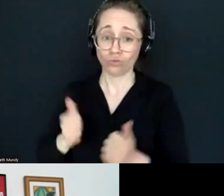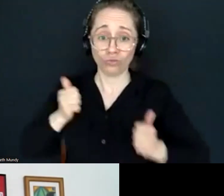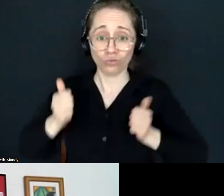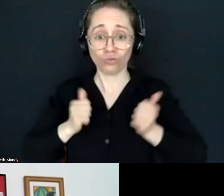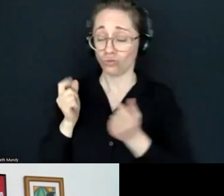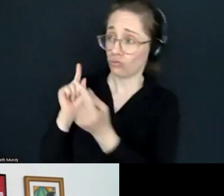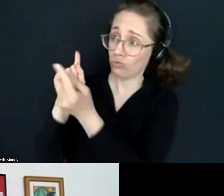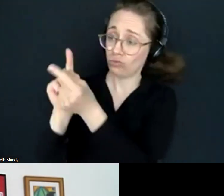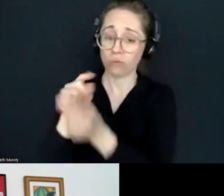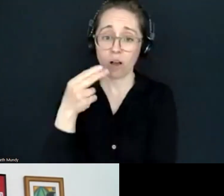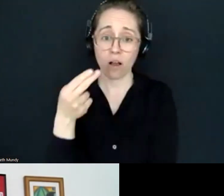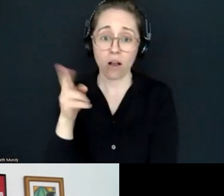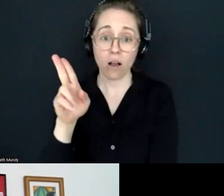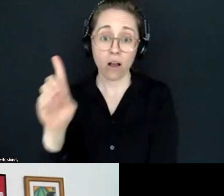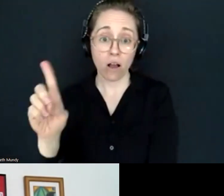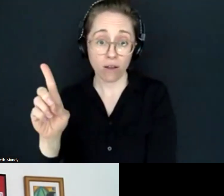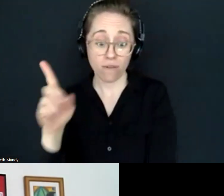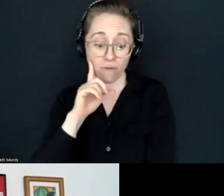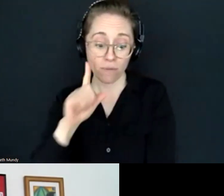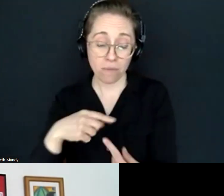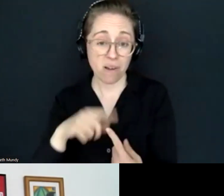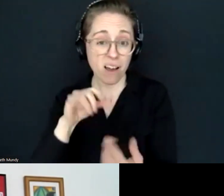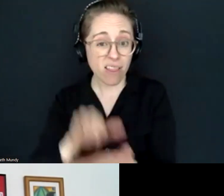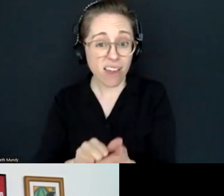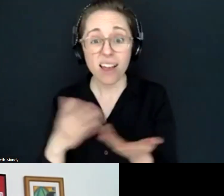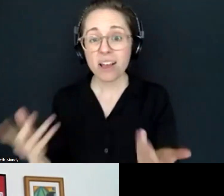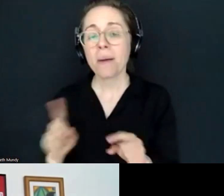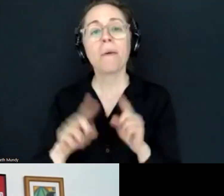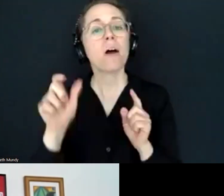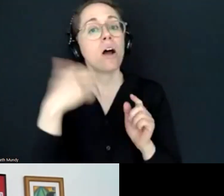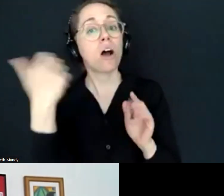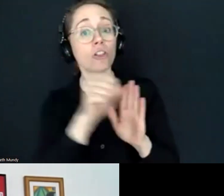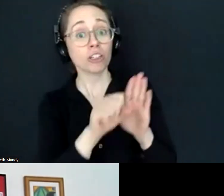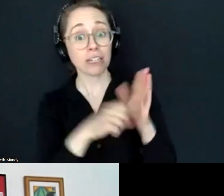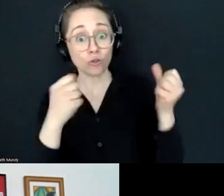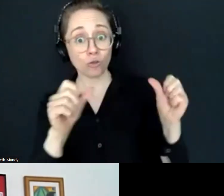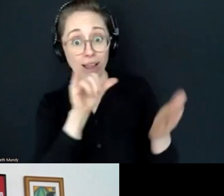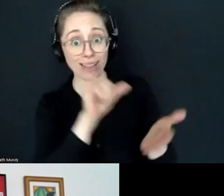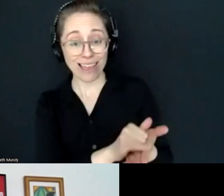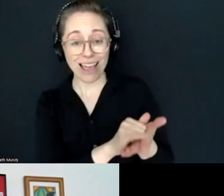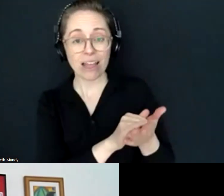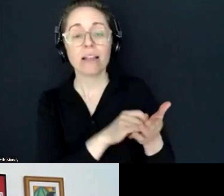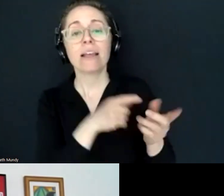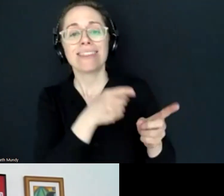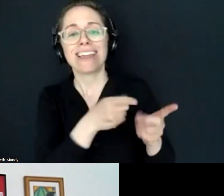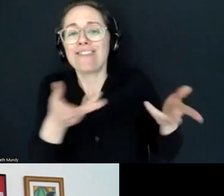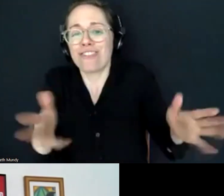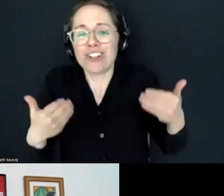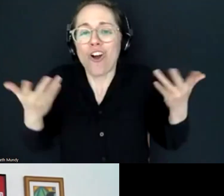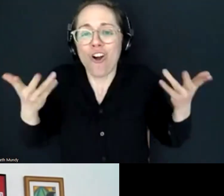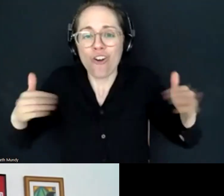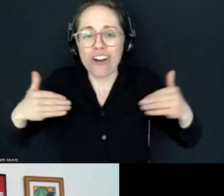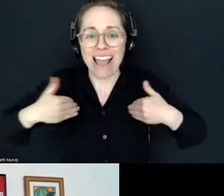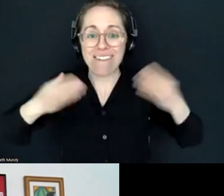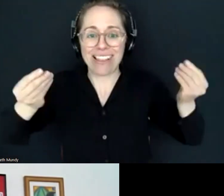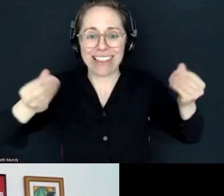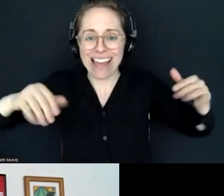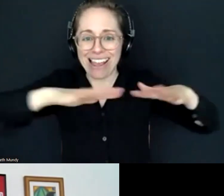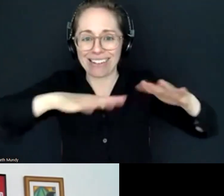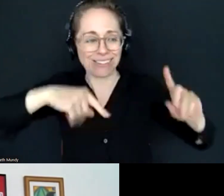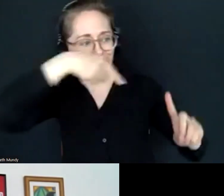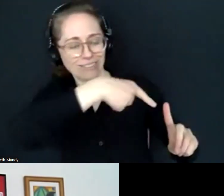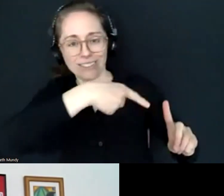But in other states that have tried that, they have had enough land to actually condoize all the